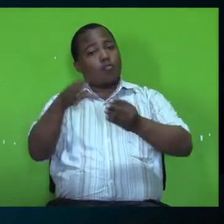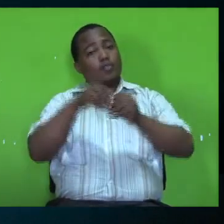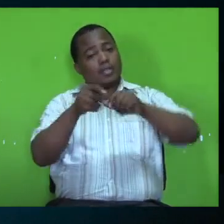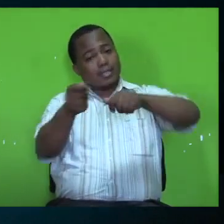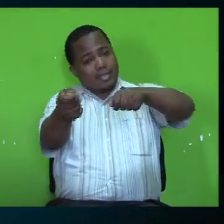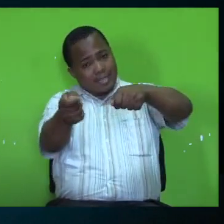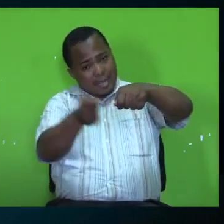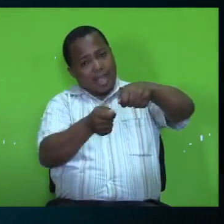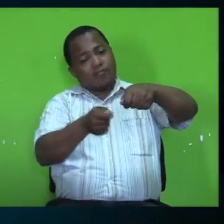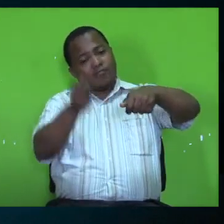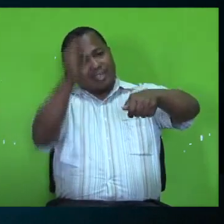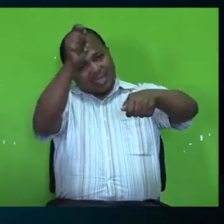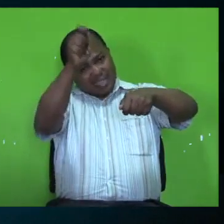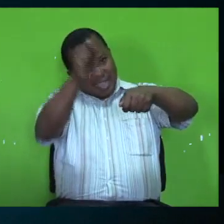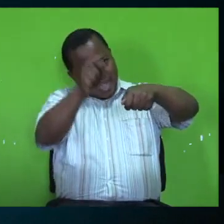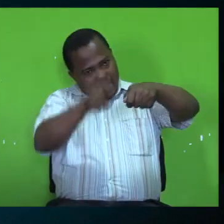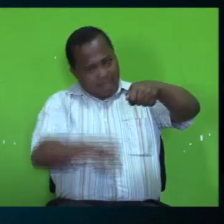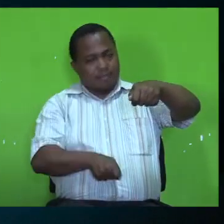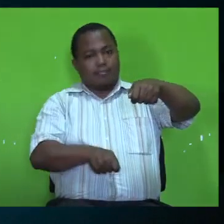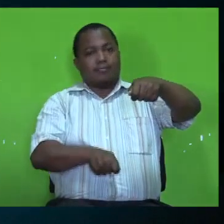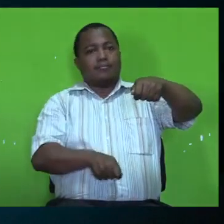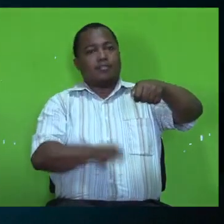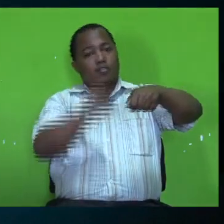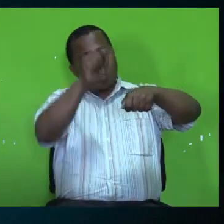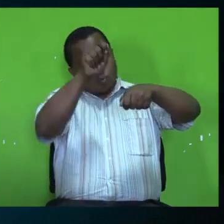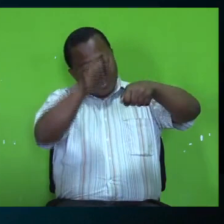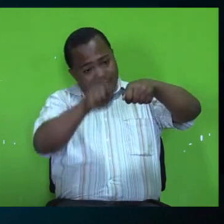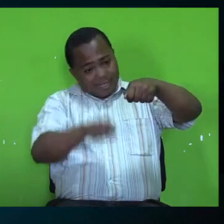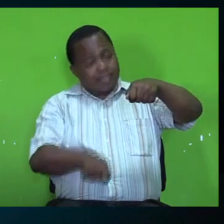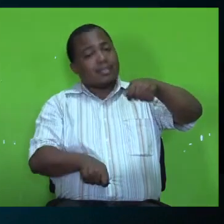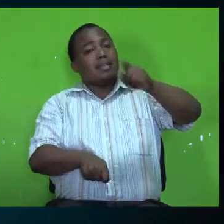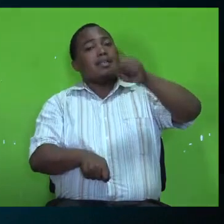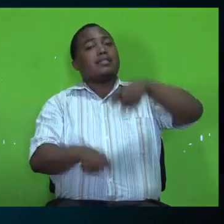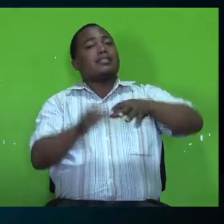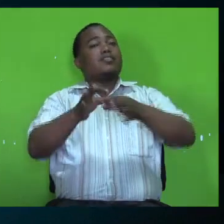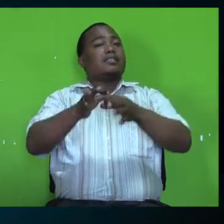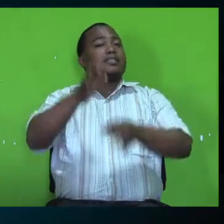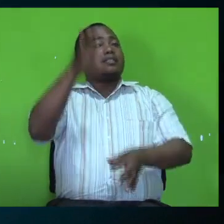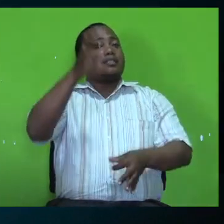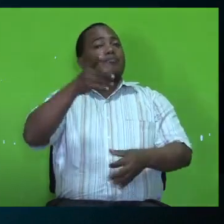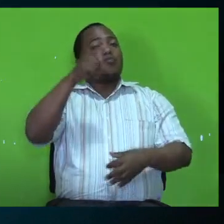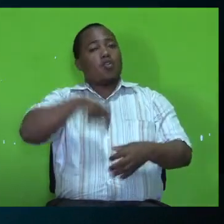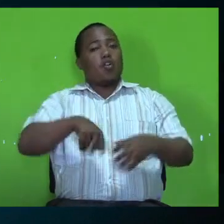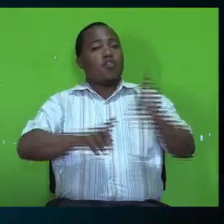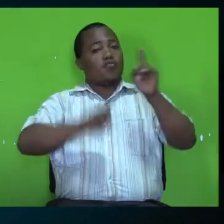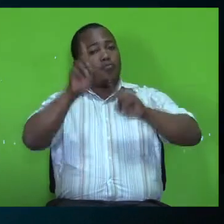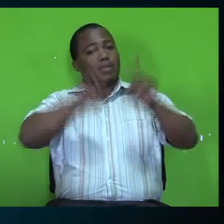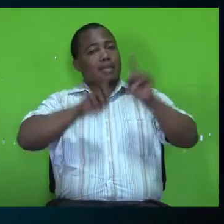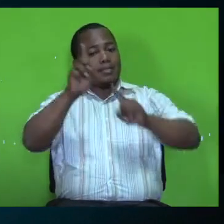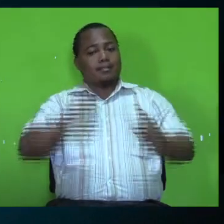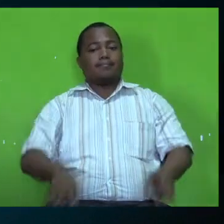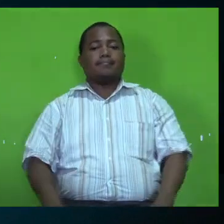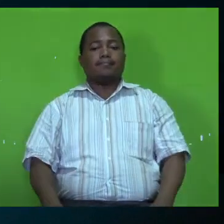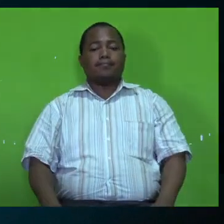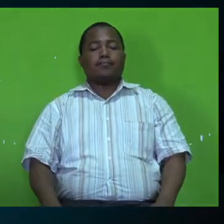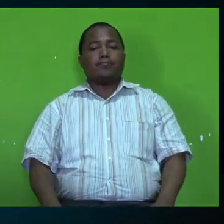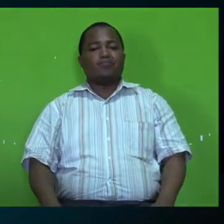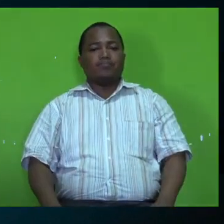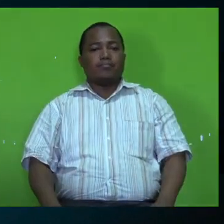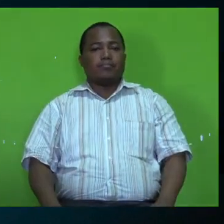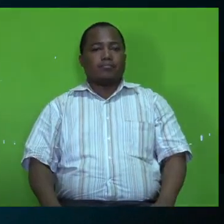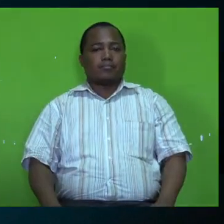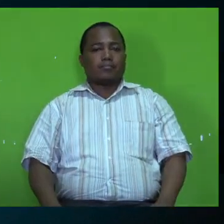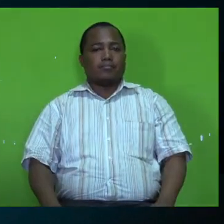knife and cuts cross-sectionally the stem of the plants.